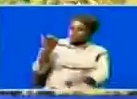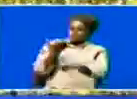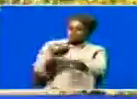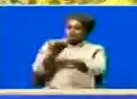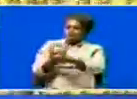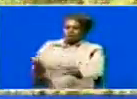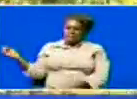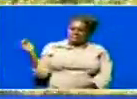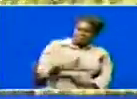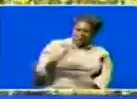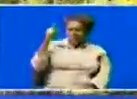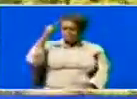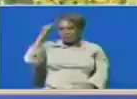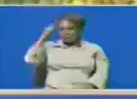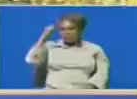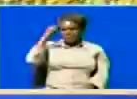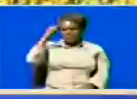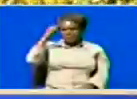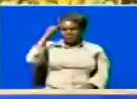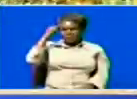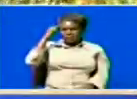on his head.